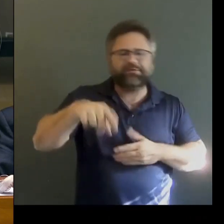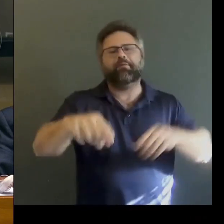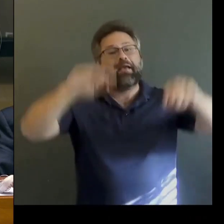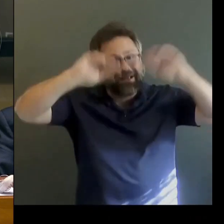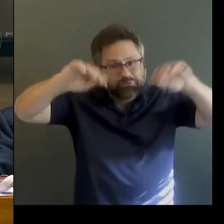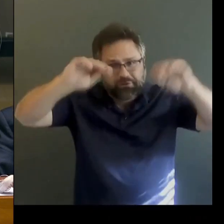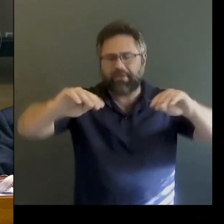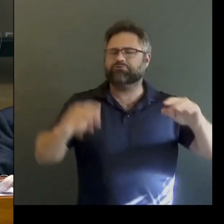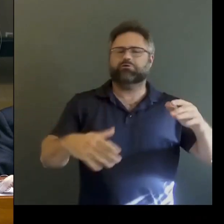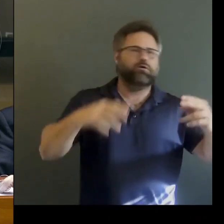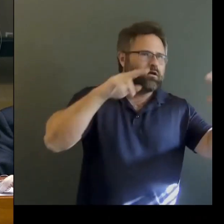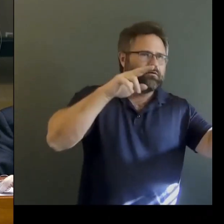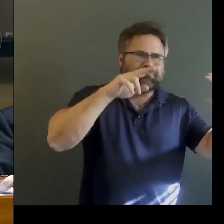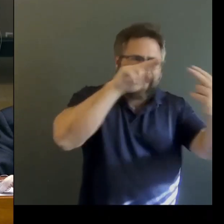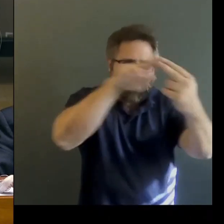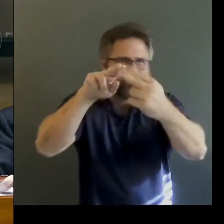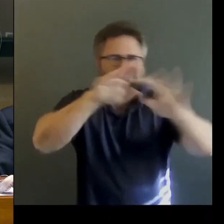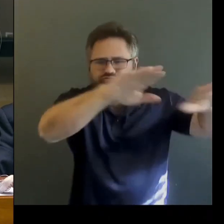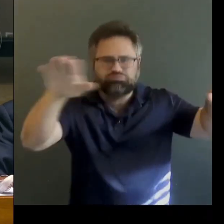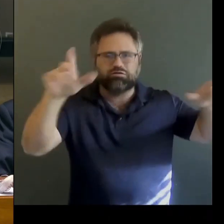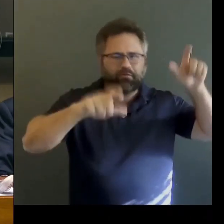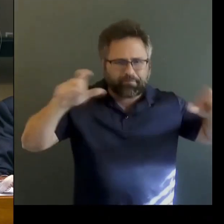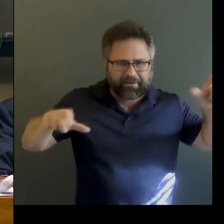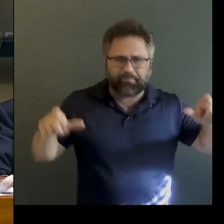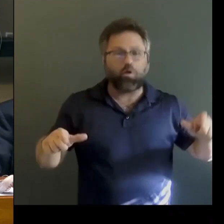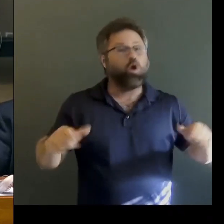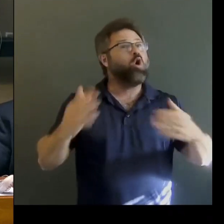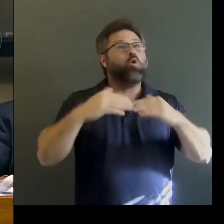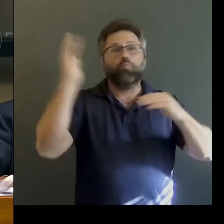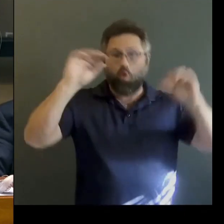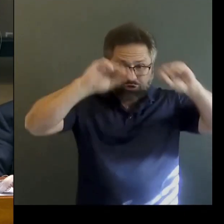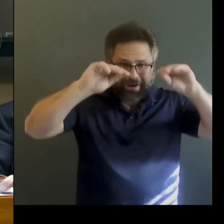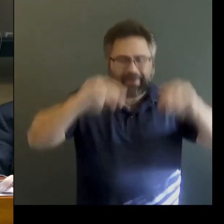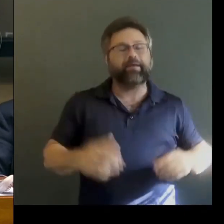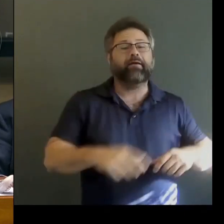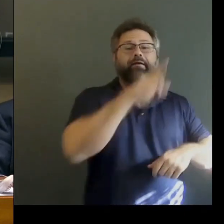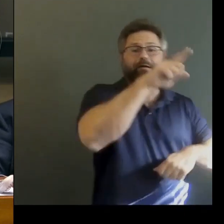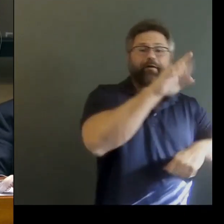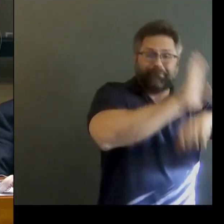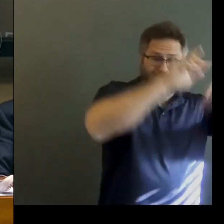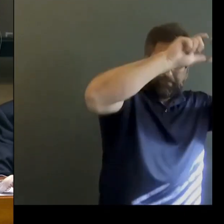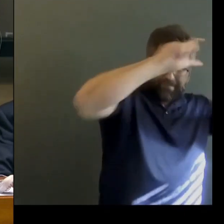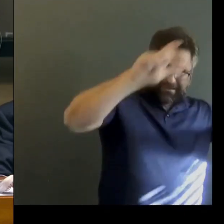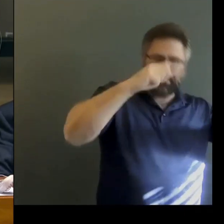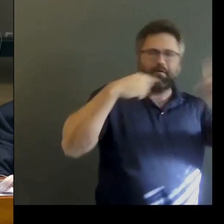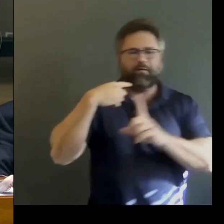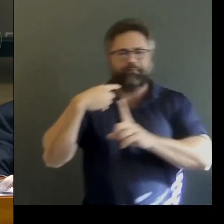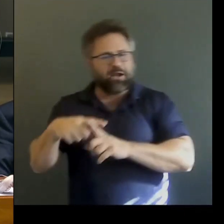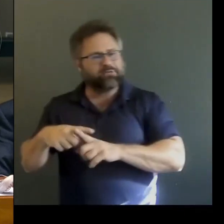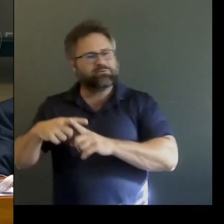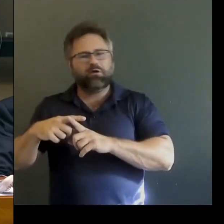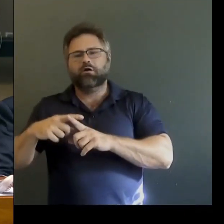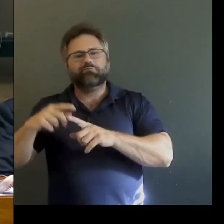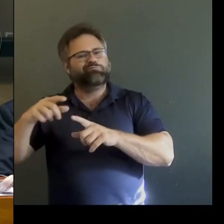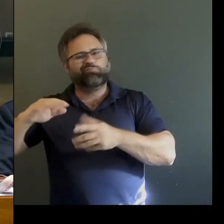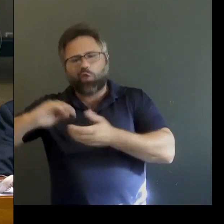accessibility standards and legislation, using human-centered and inclusive approaches in developing digital technologies,